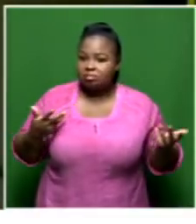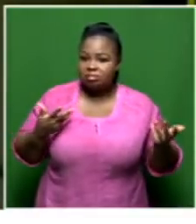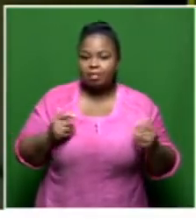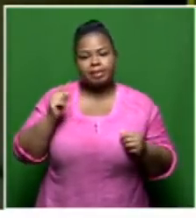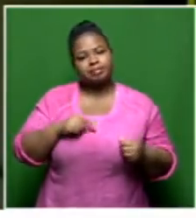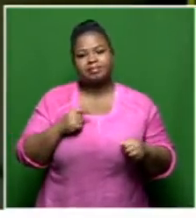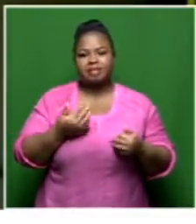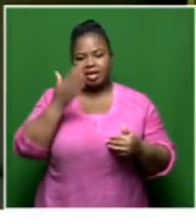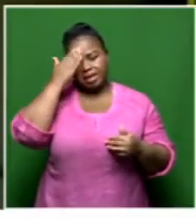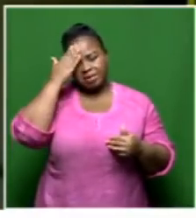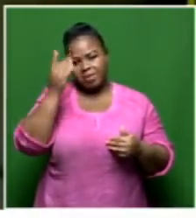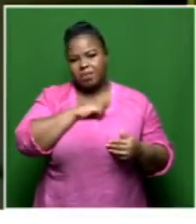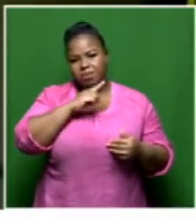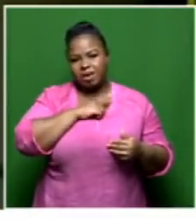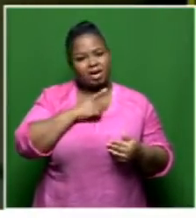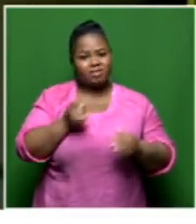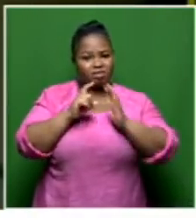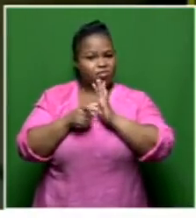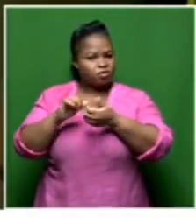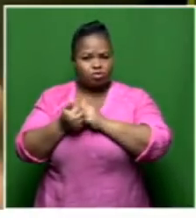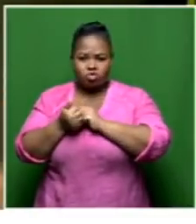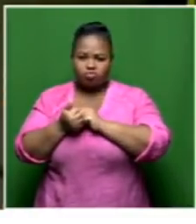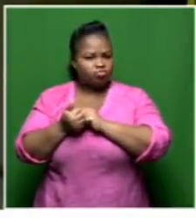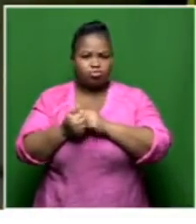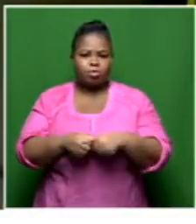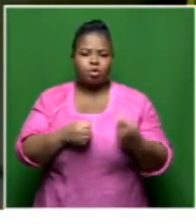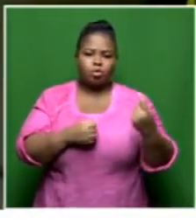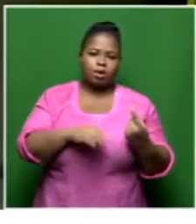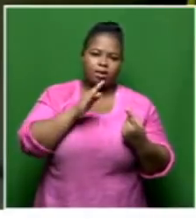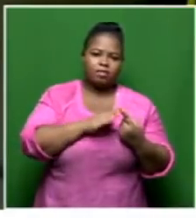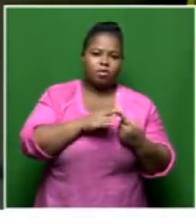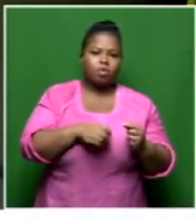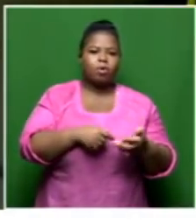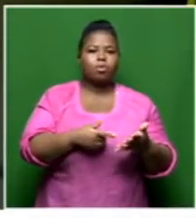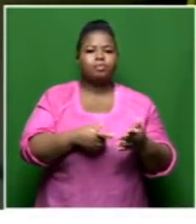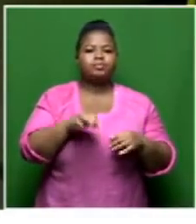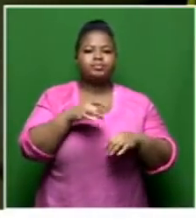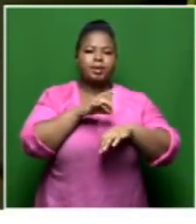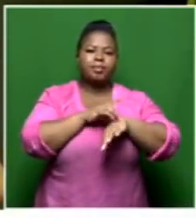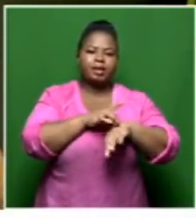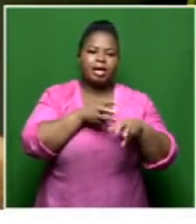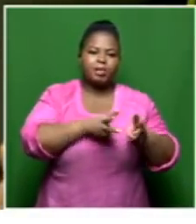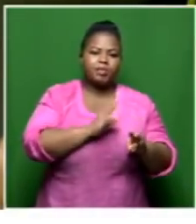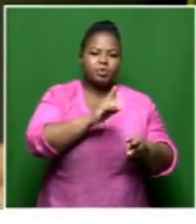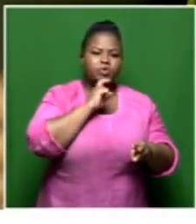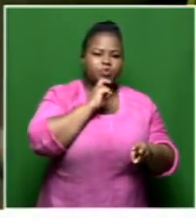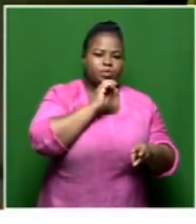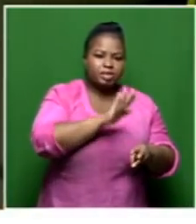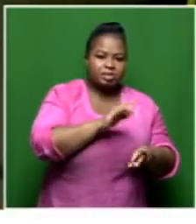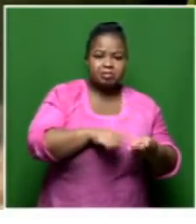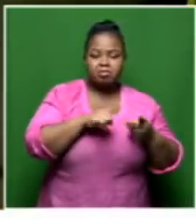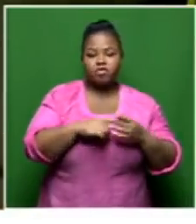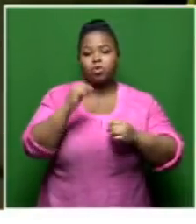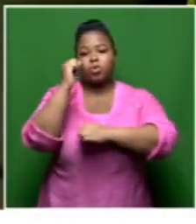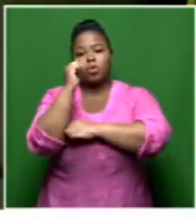doesn't surprise me because the masks aren't designed for sport. The one mask is designed for surgery. The other mask is designed maybe to sit in